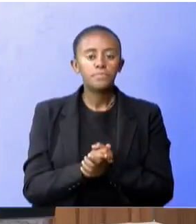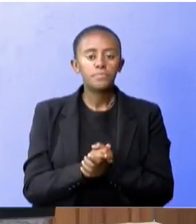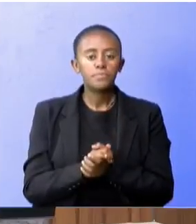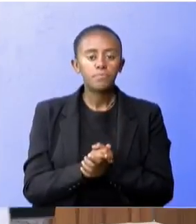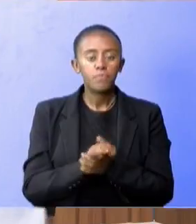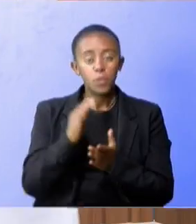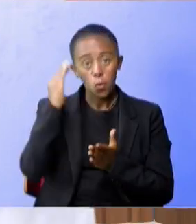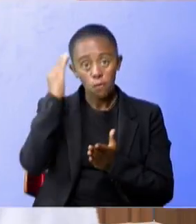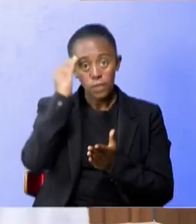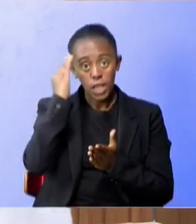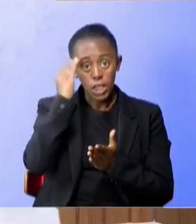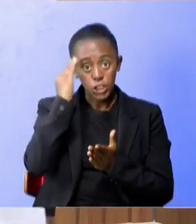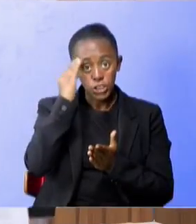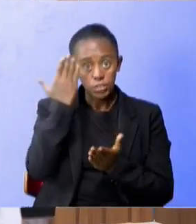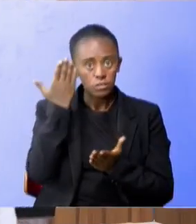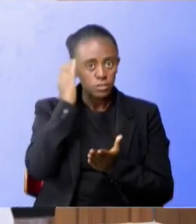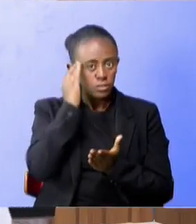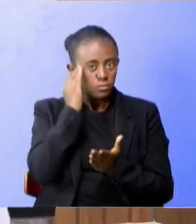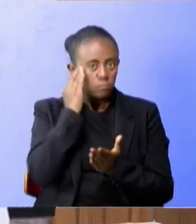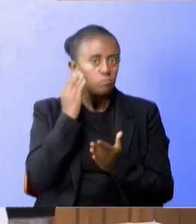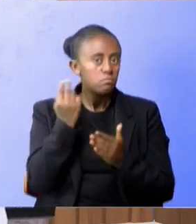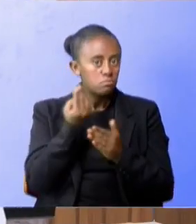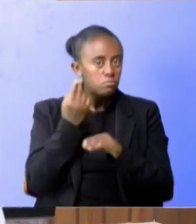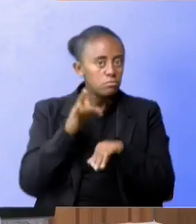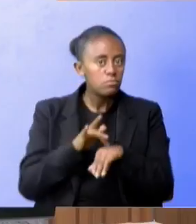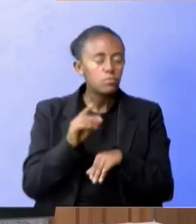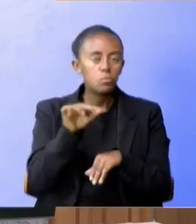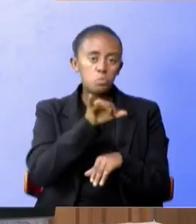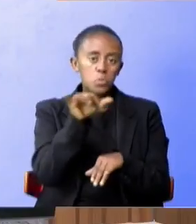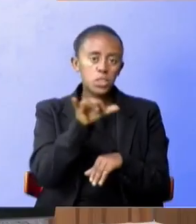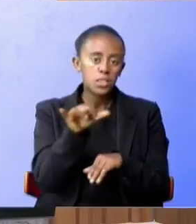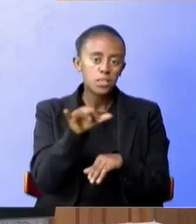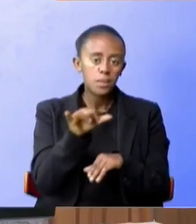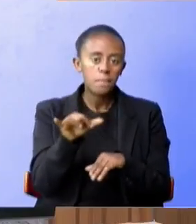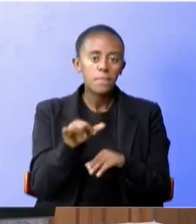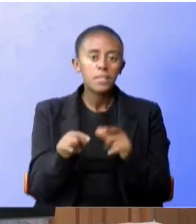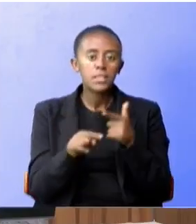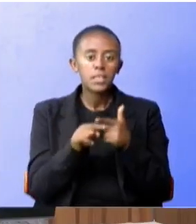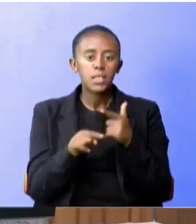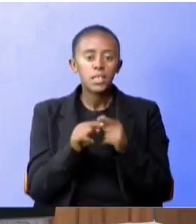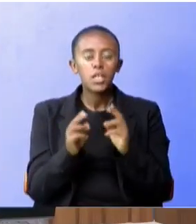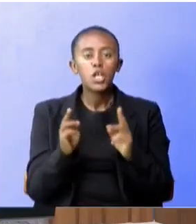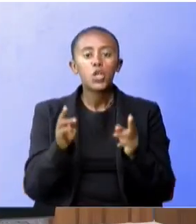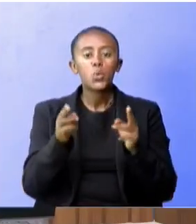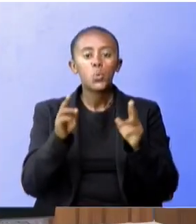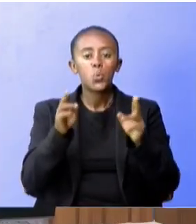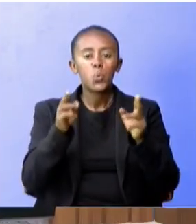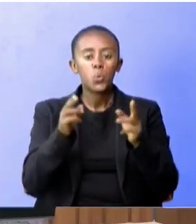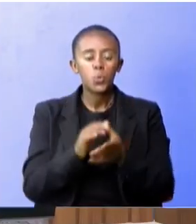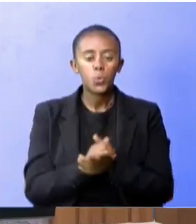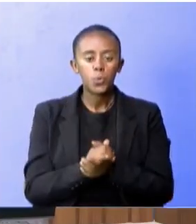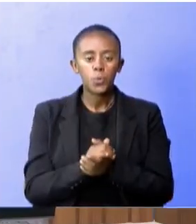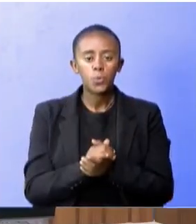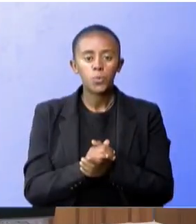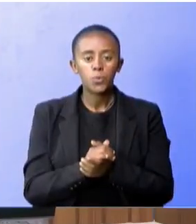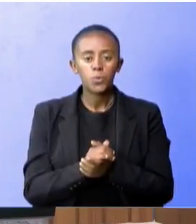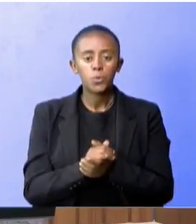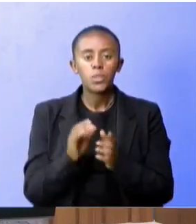In the context of intelligence, they are both similar. And the second one, in the context